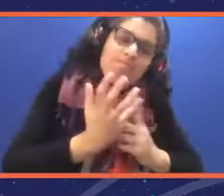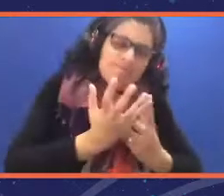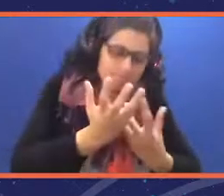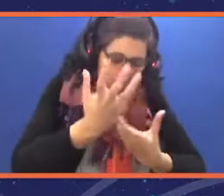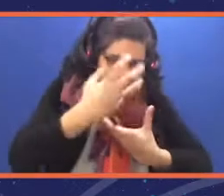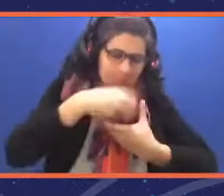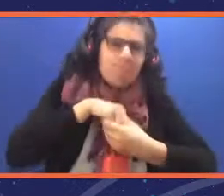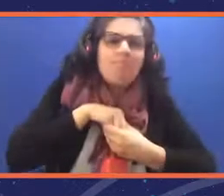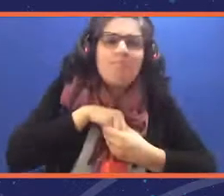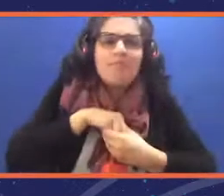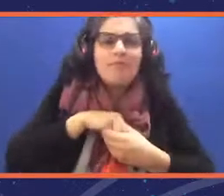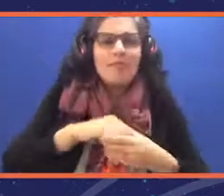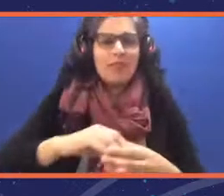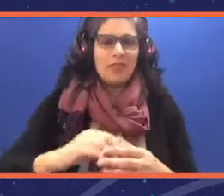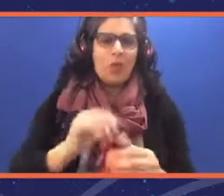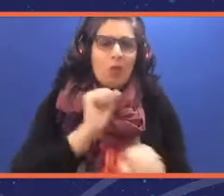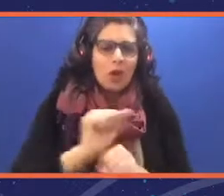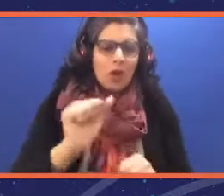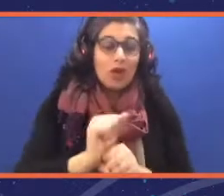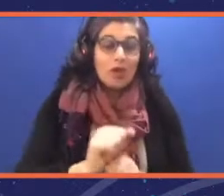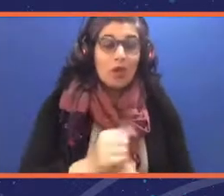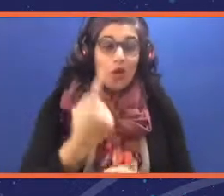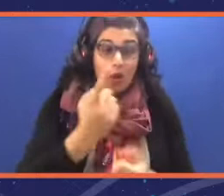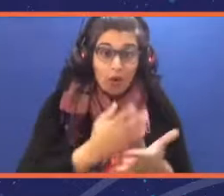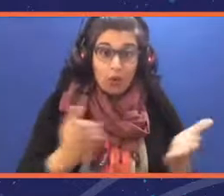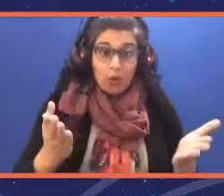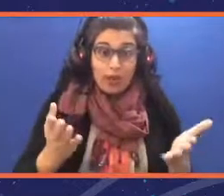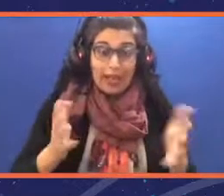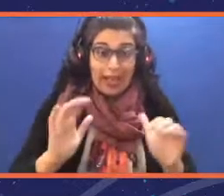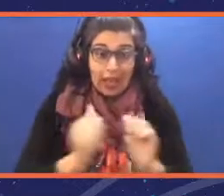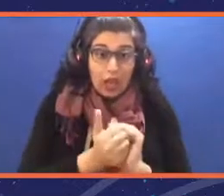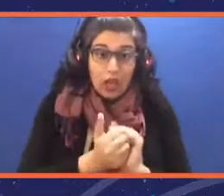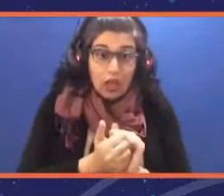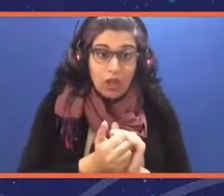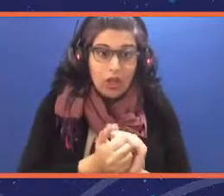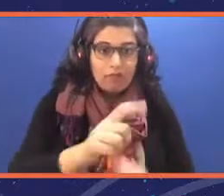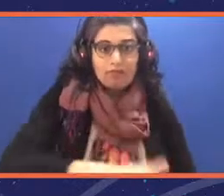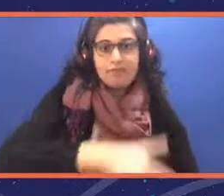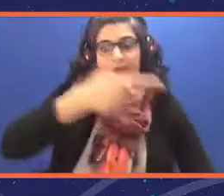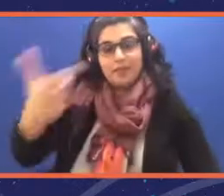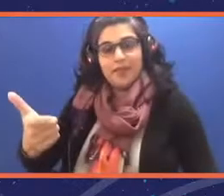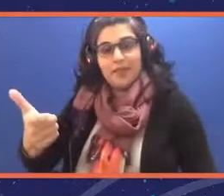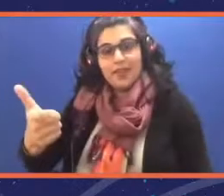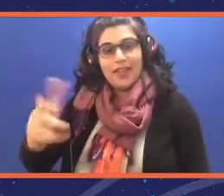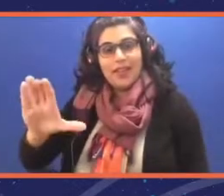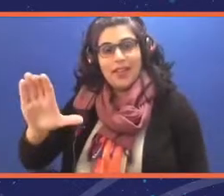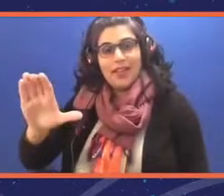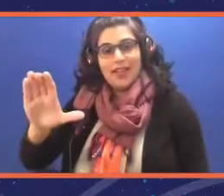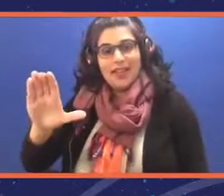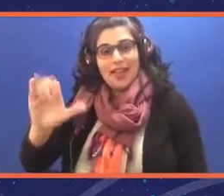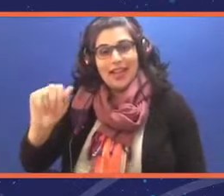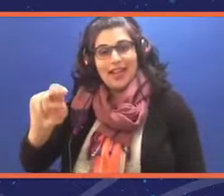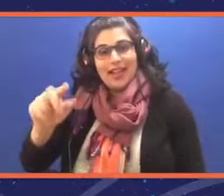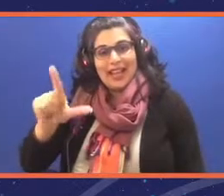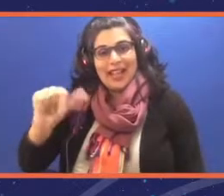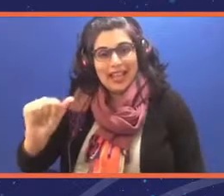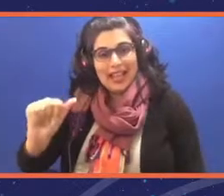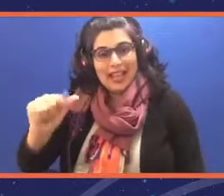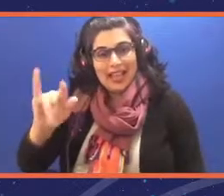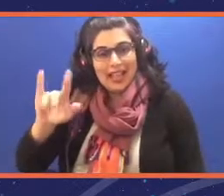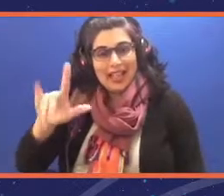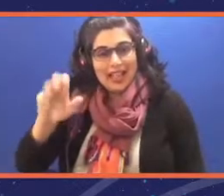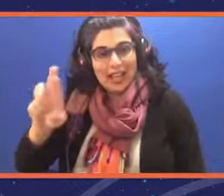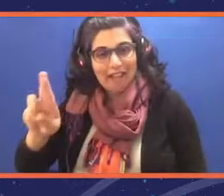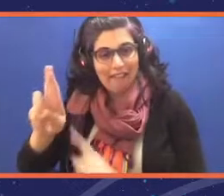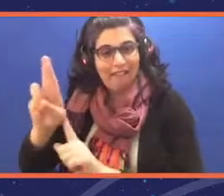be in right relationship. So one of the ways that we want to do that today is we're going to pass it off to our camarada, Angela Aguilar, who's going to welcome us here with a